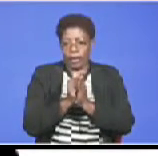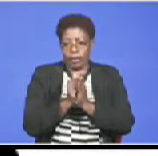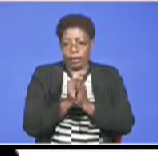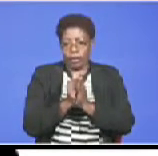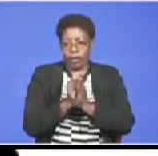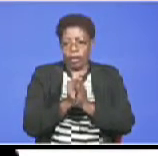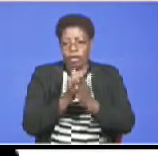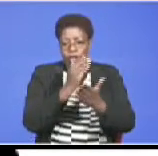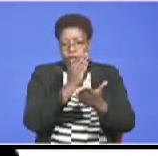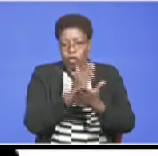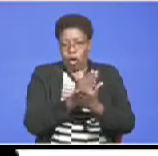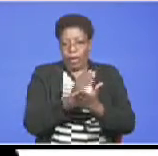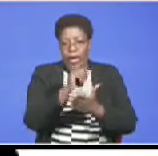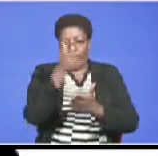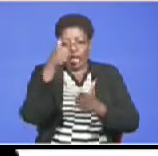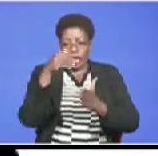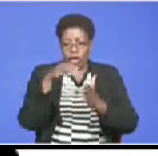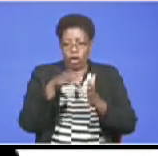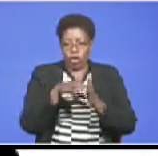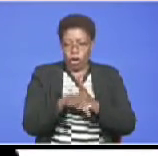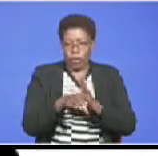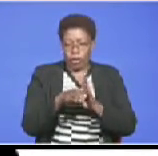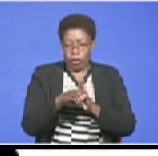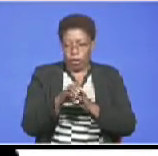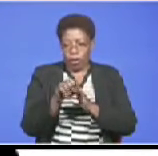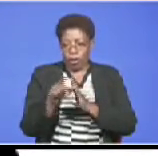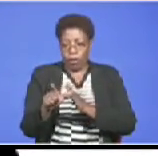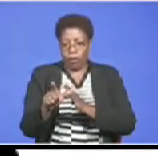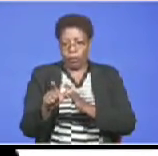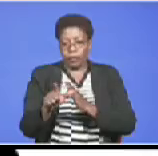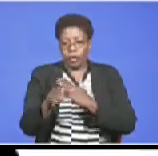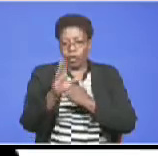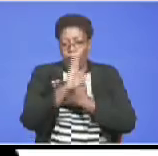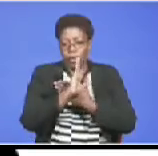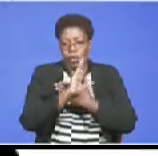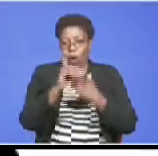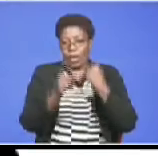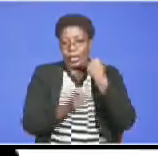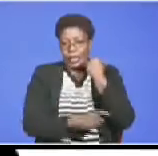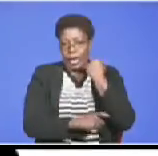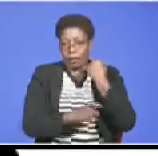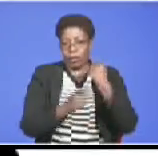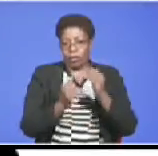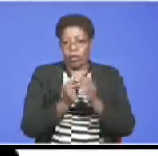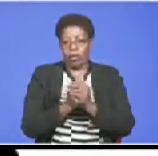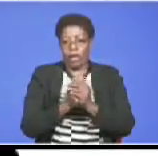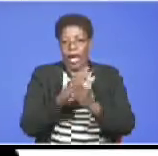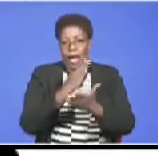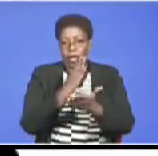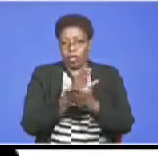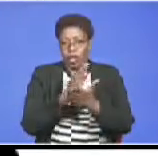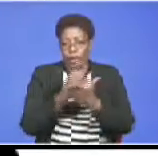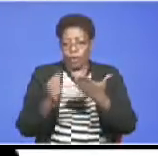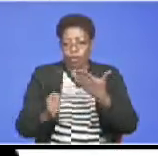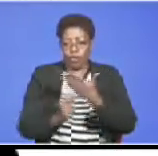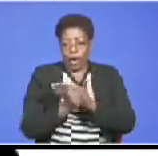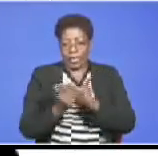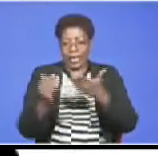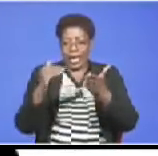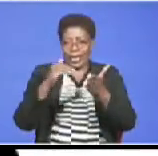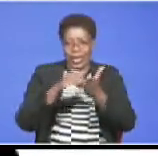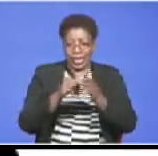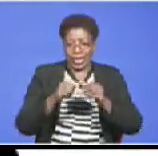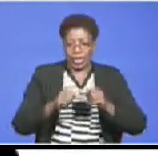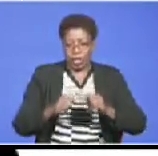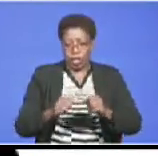specifically prohibits and criminalizes any form of obstruction, including attempts, and prohibits threats aimed against the